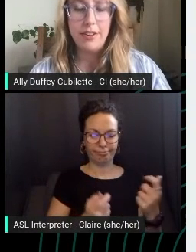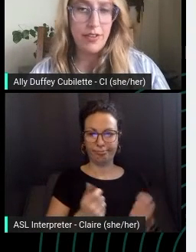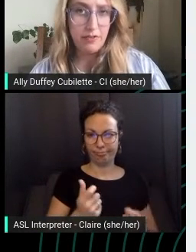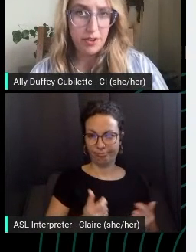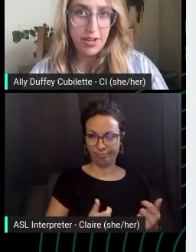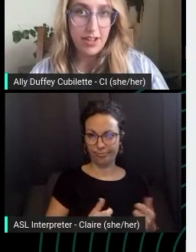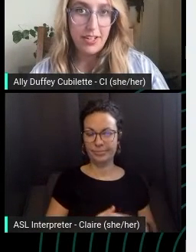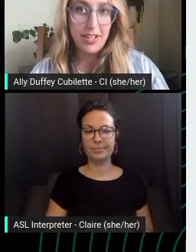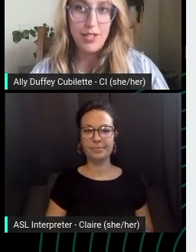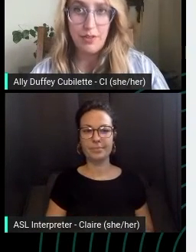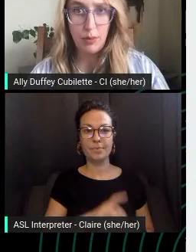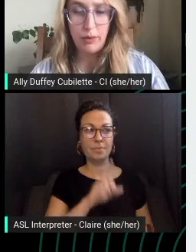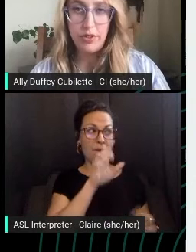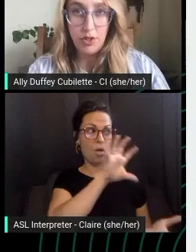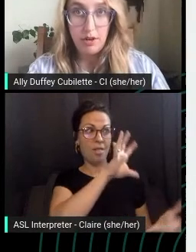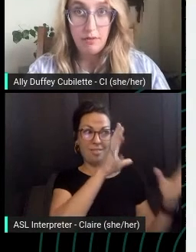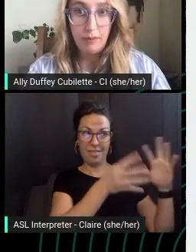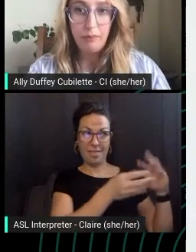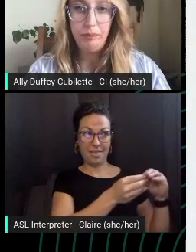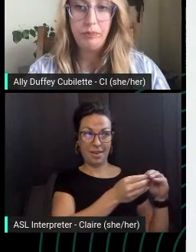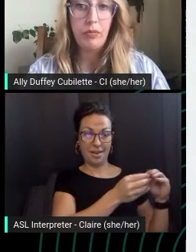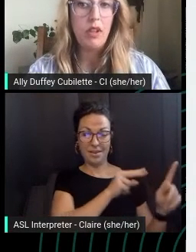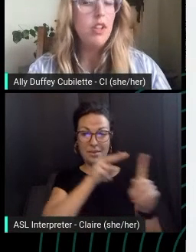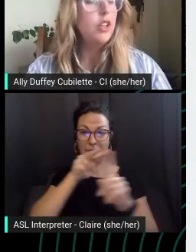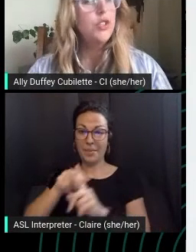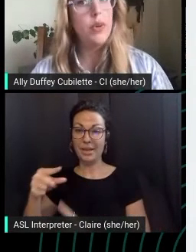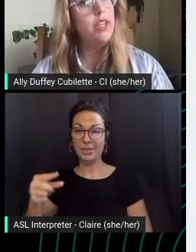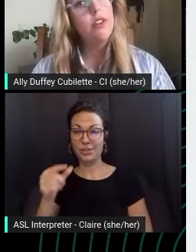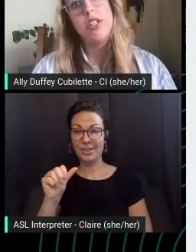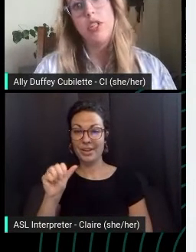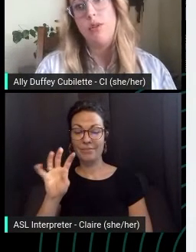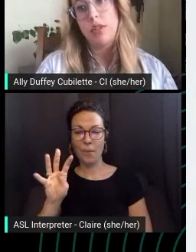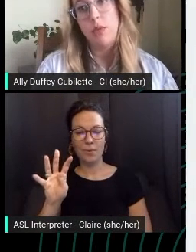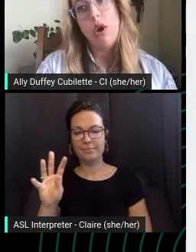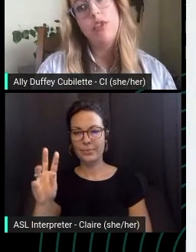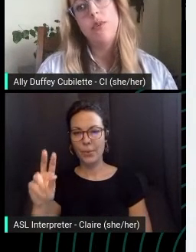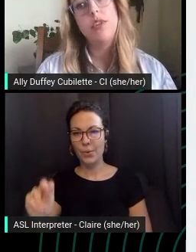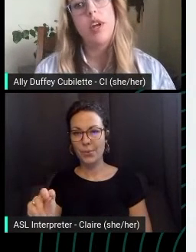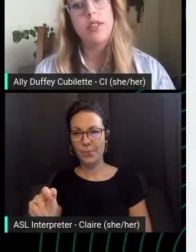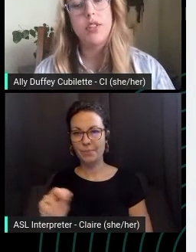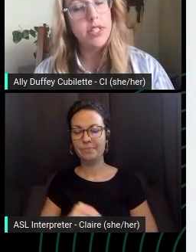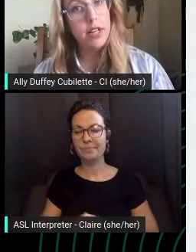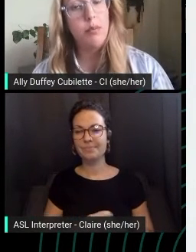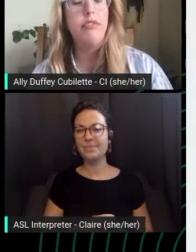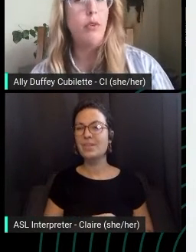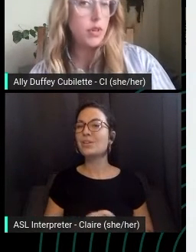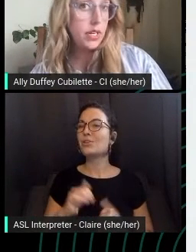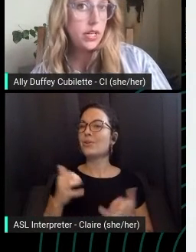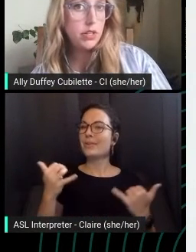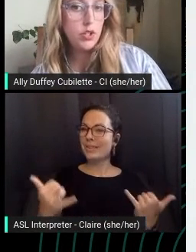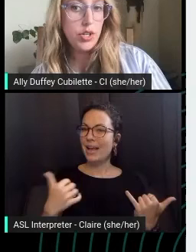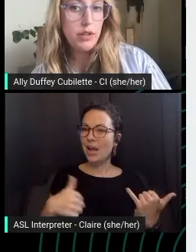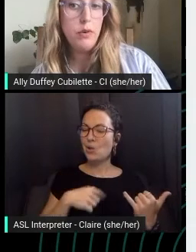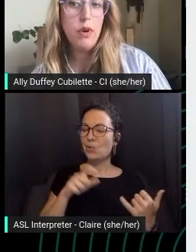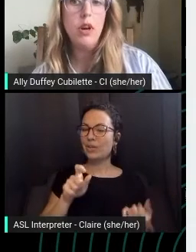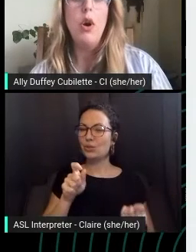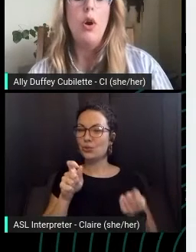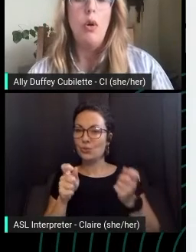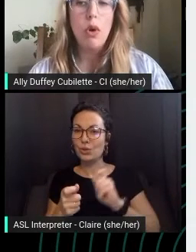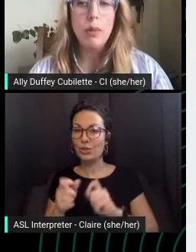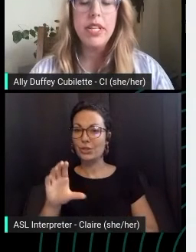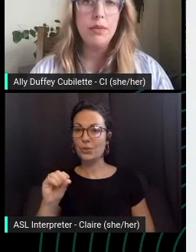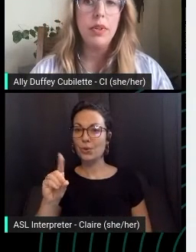Unfortunately, none of that functionality is available in GA4. So we either need to use some code to adjust our data before sending it to